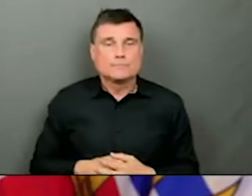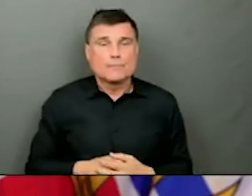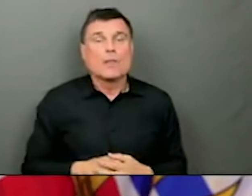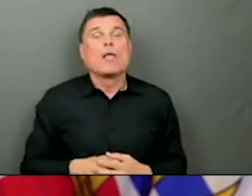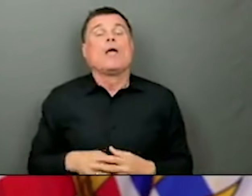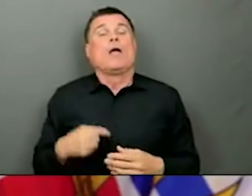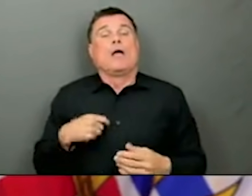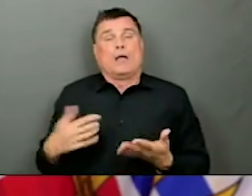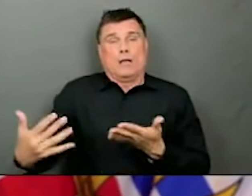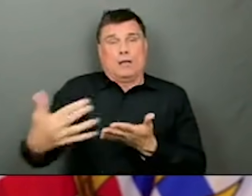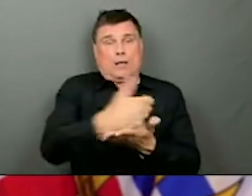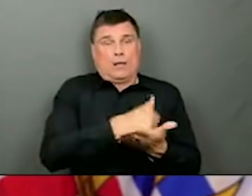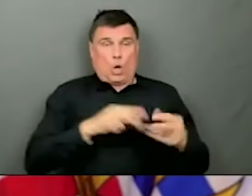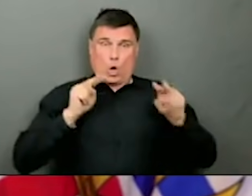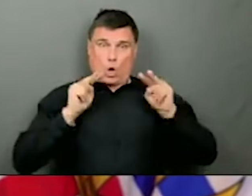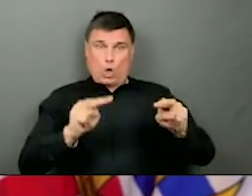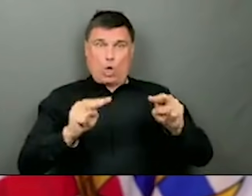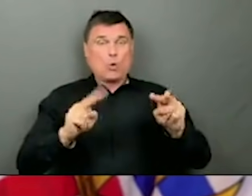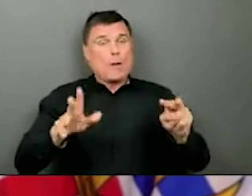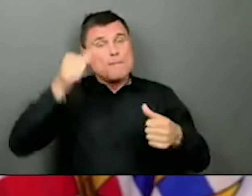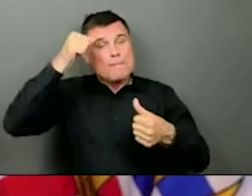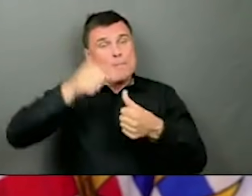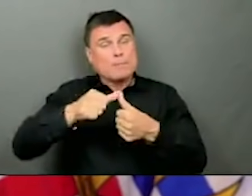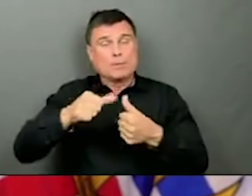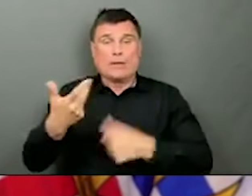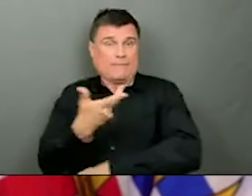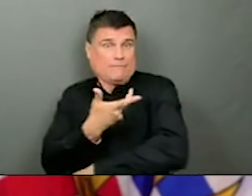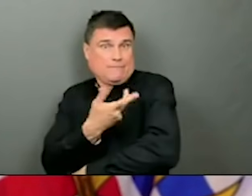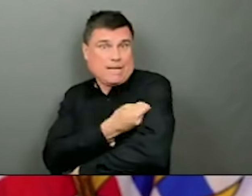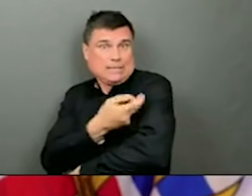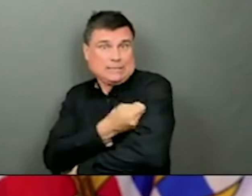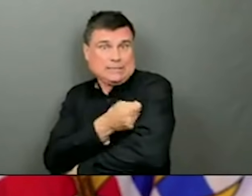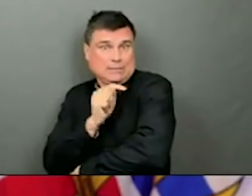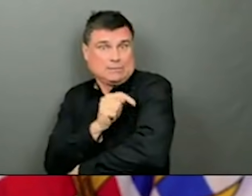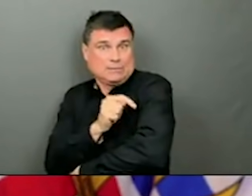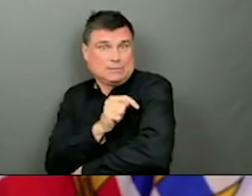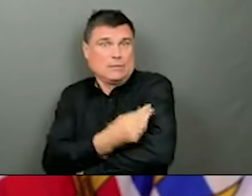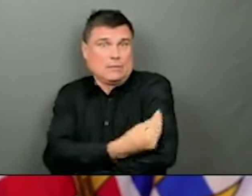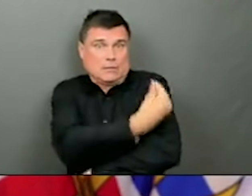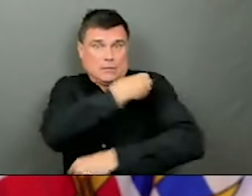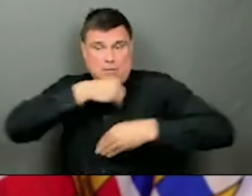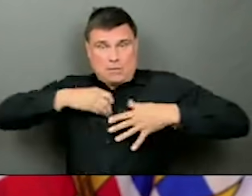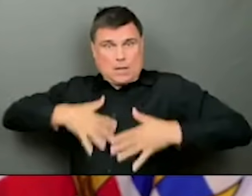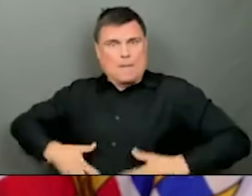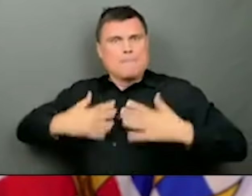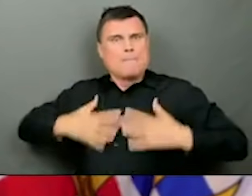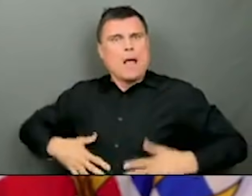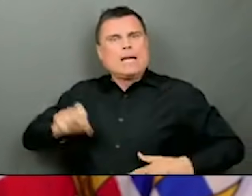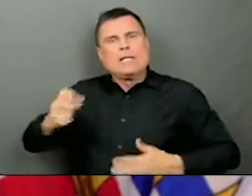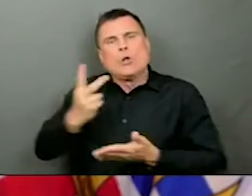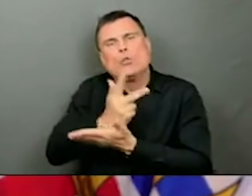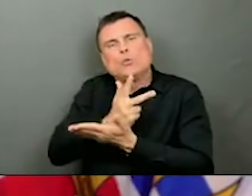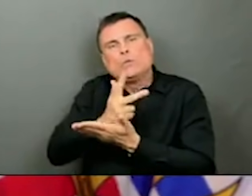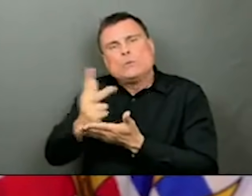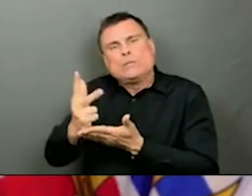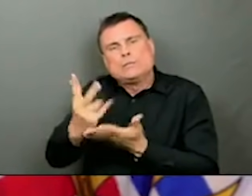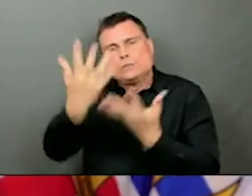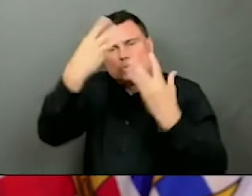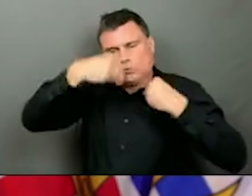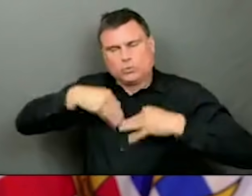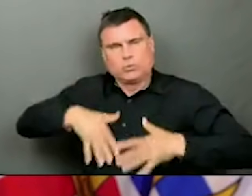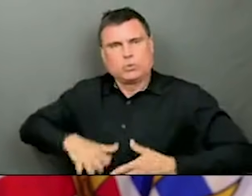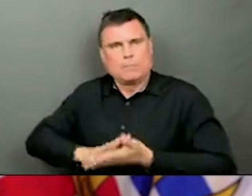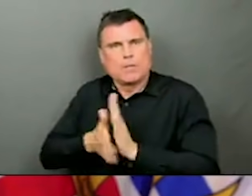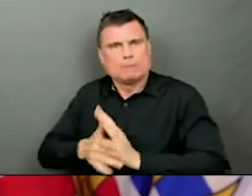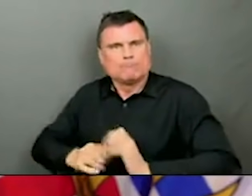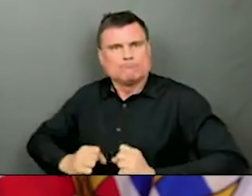or longer to have the full protection from these vaccine doses. So the sooner you register and book your appointment and